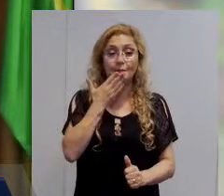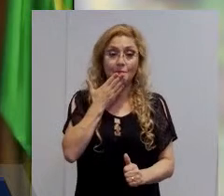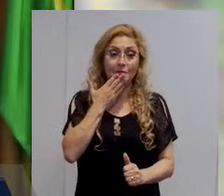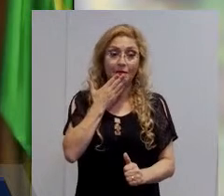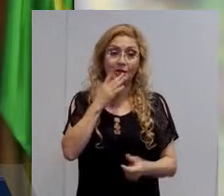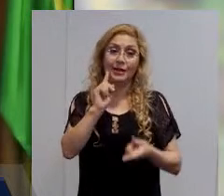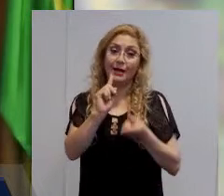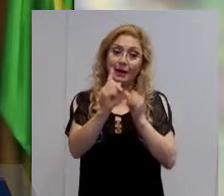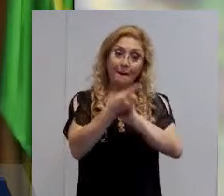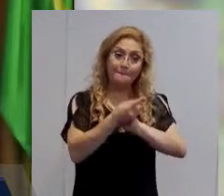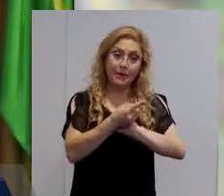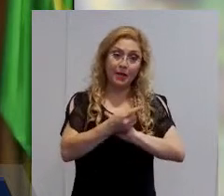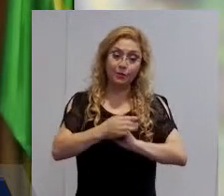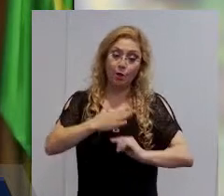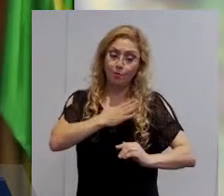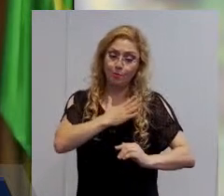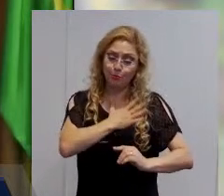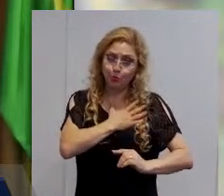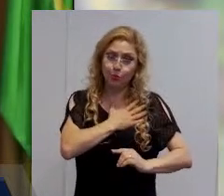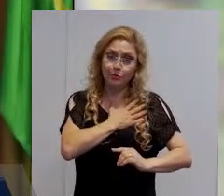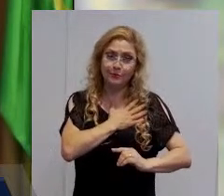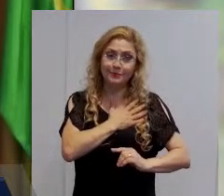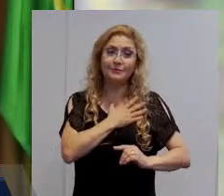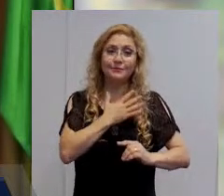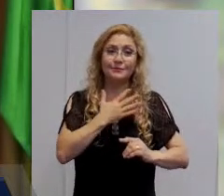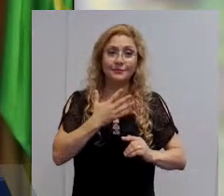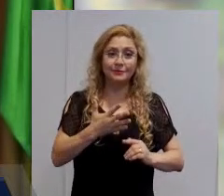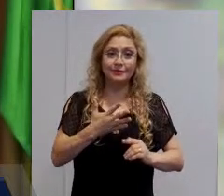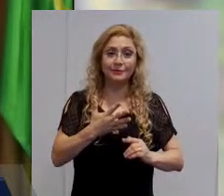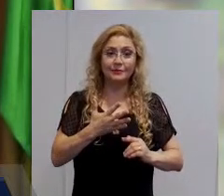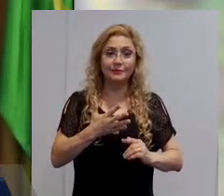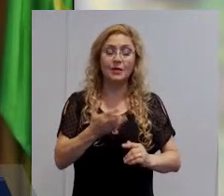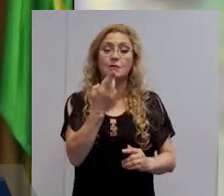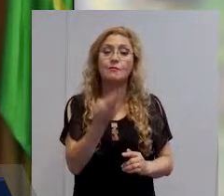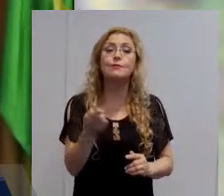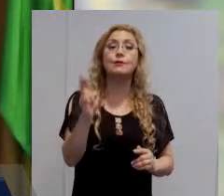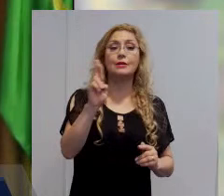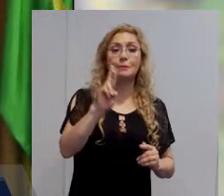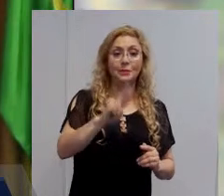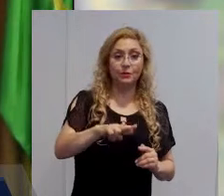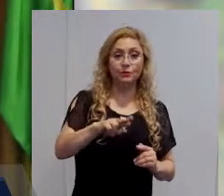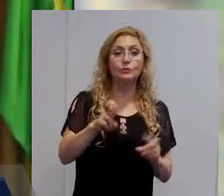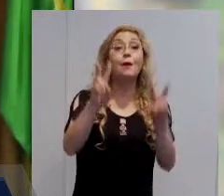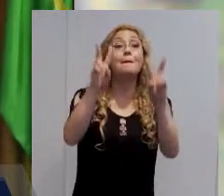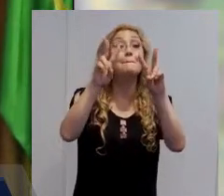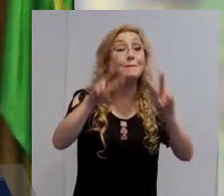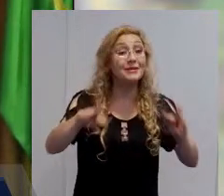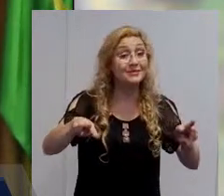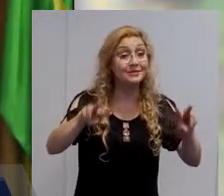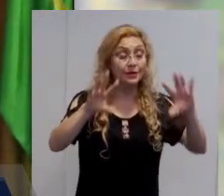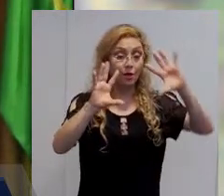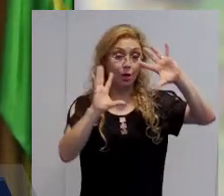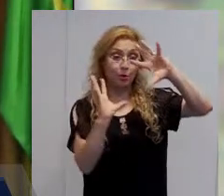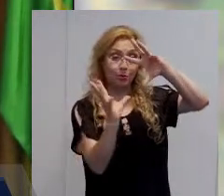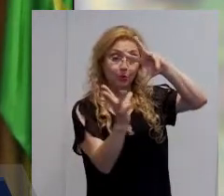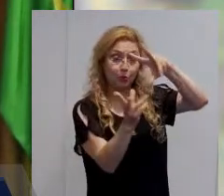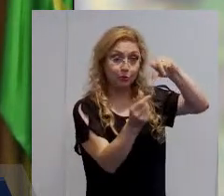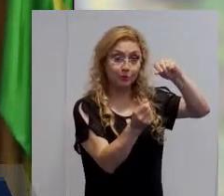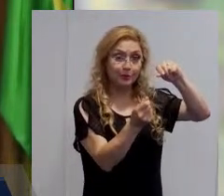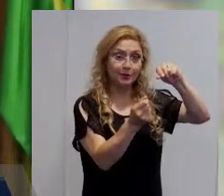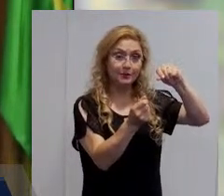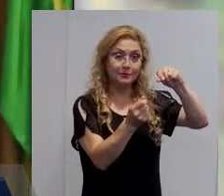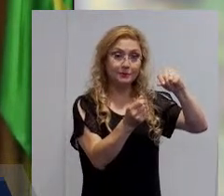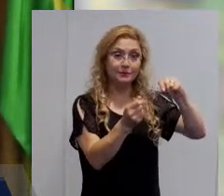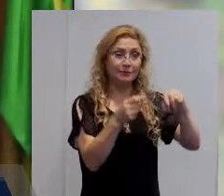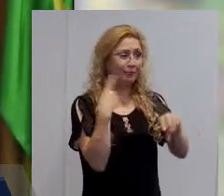are truly dedicated can also change, and intention can change. So this is about world